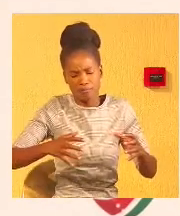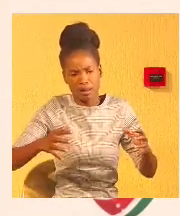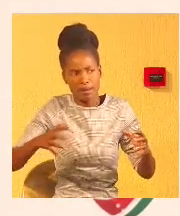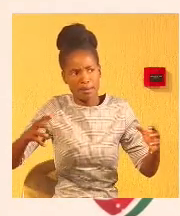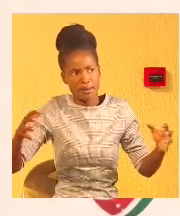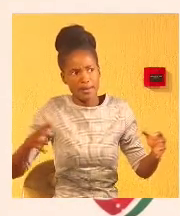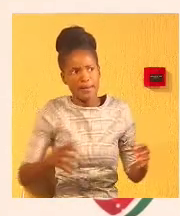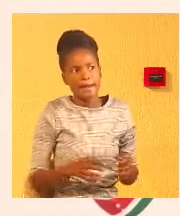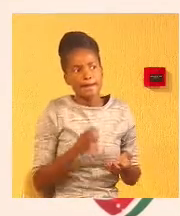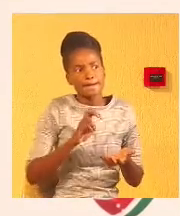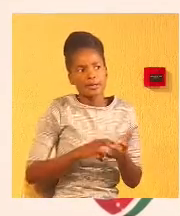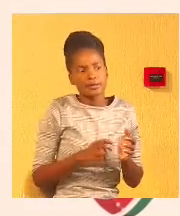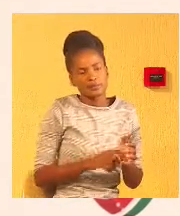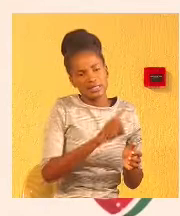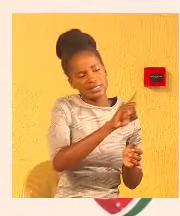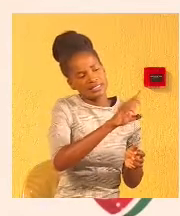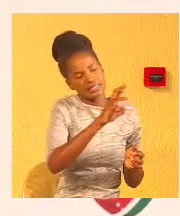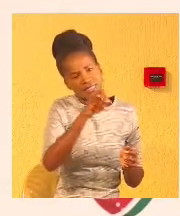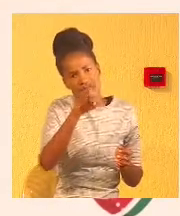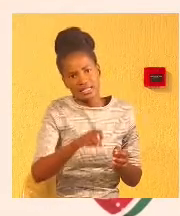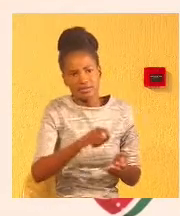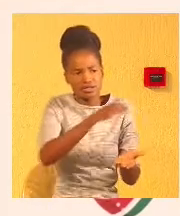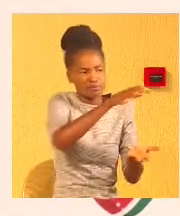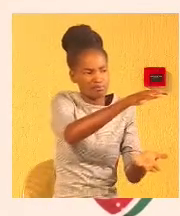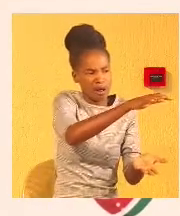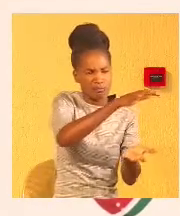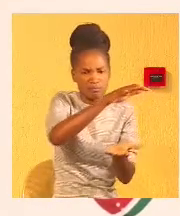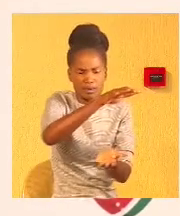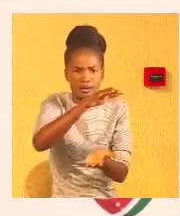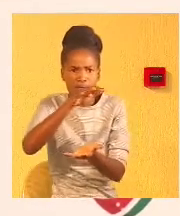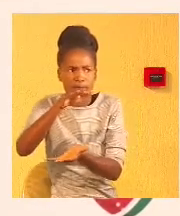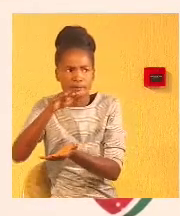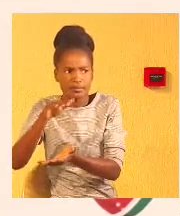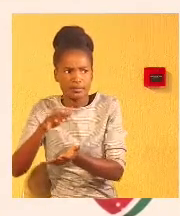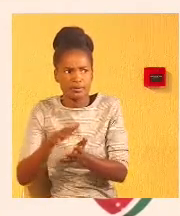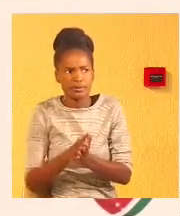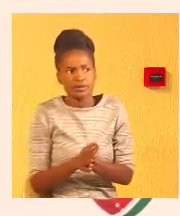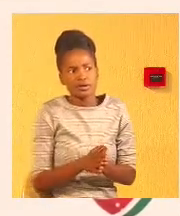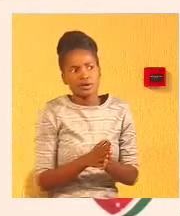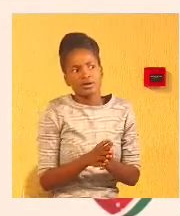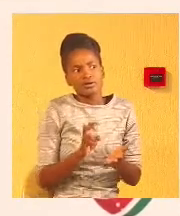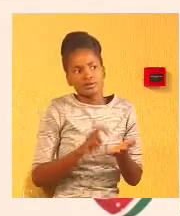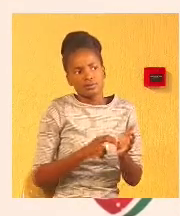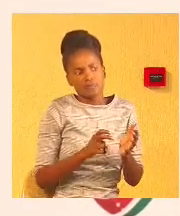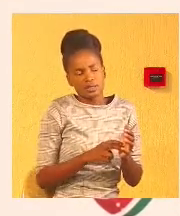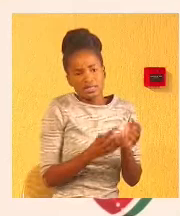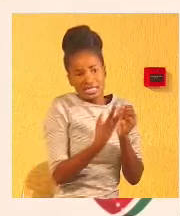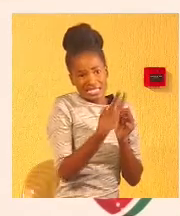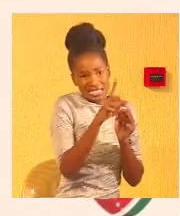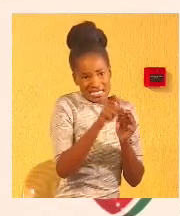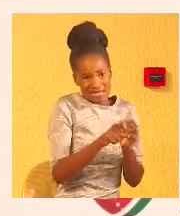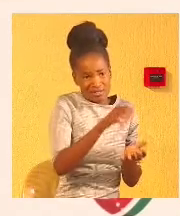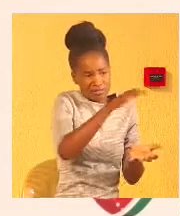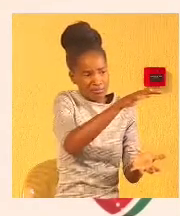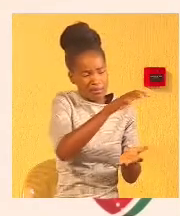produce 16,000 tons. That's a big shift from 60,000 tons. And then